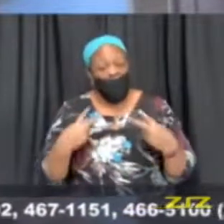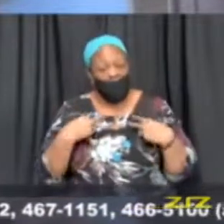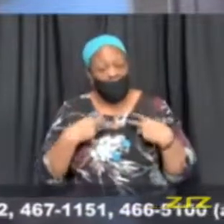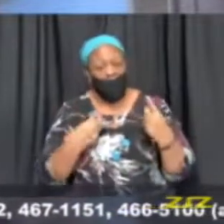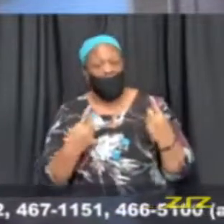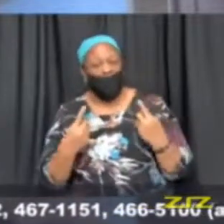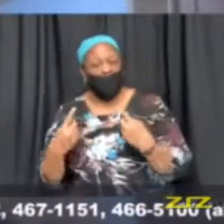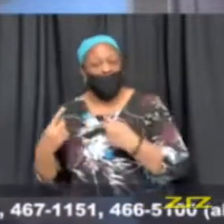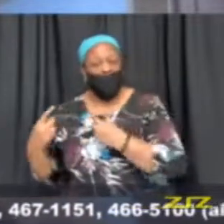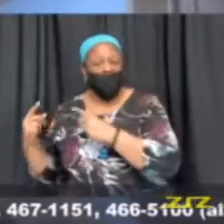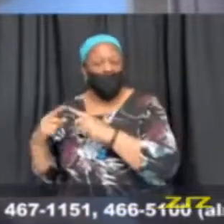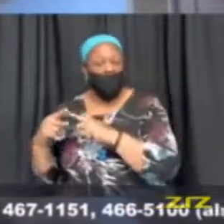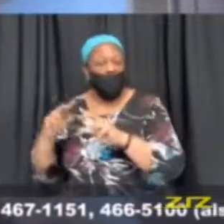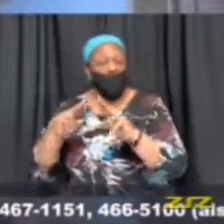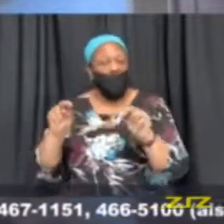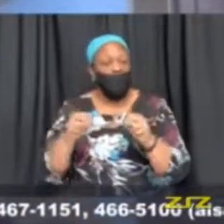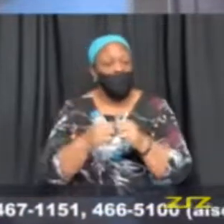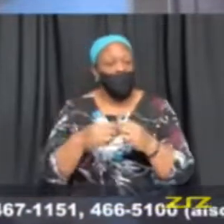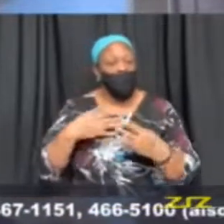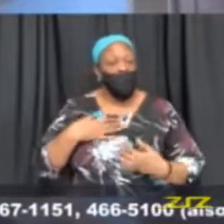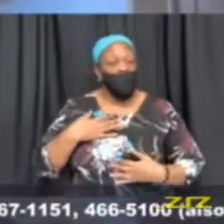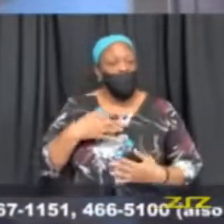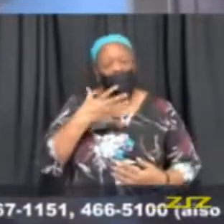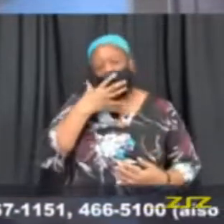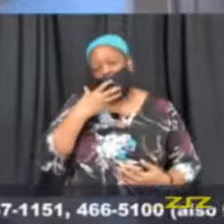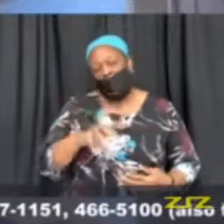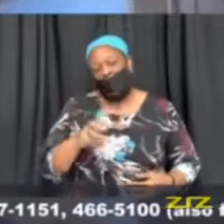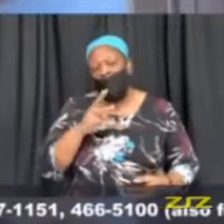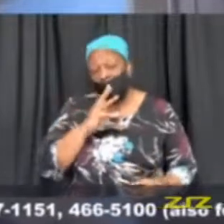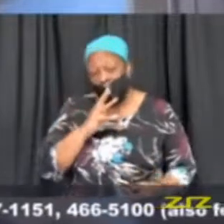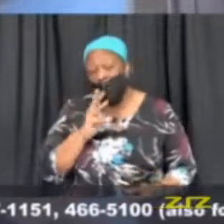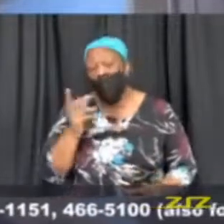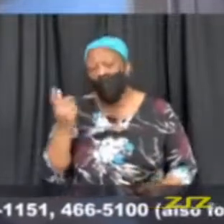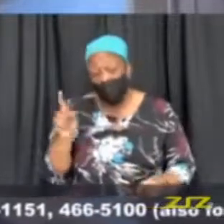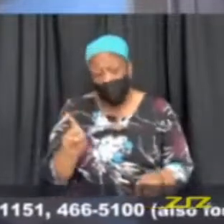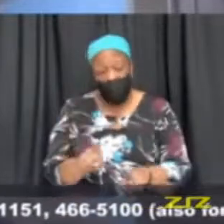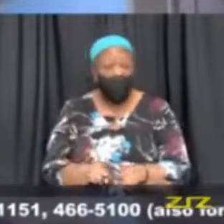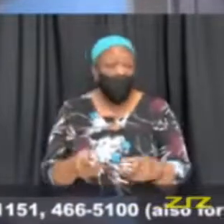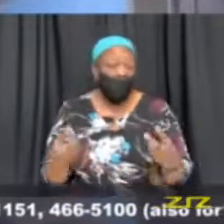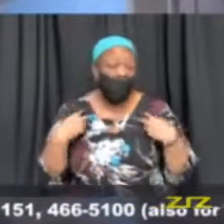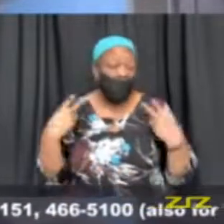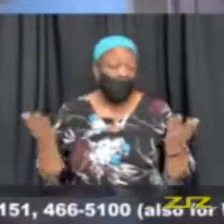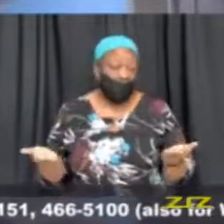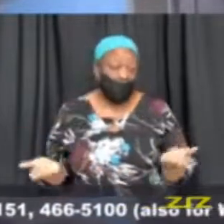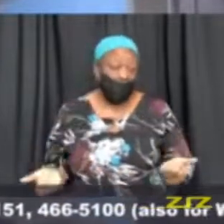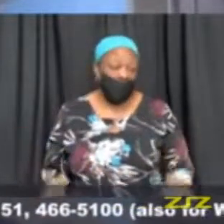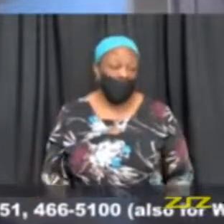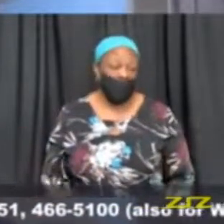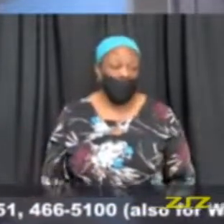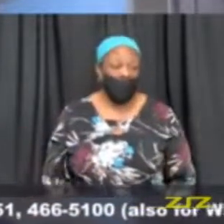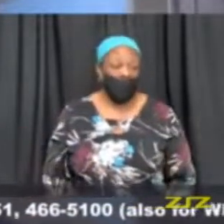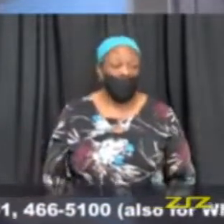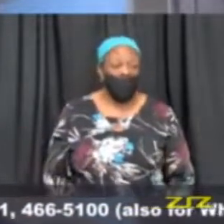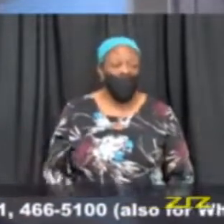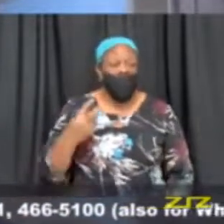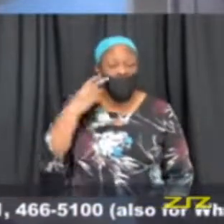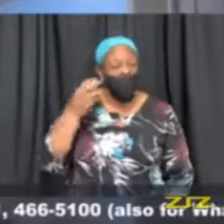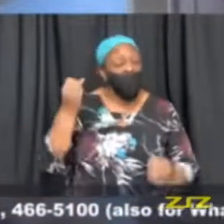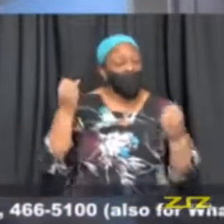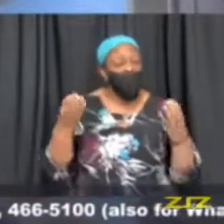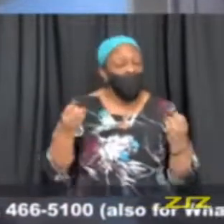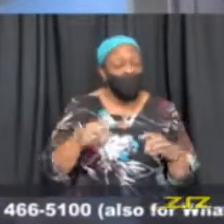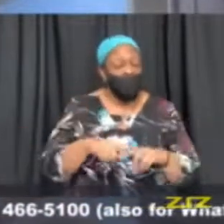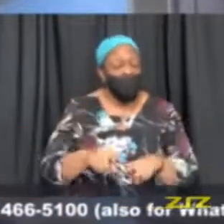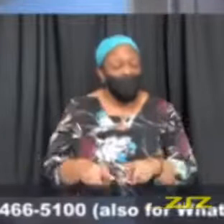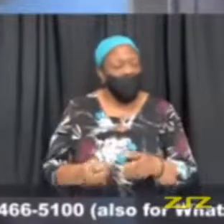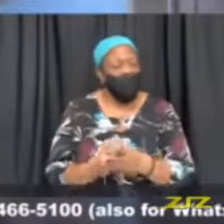words. So this is something that's seen in most volcanic systems. And of course, when